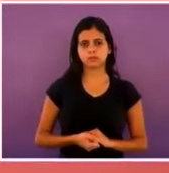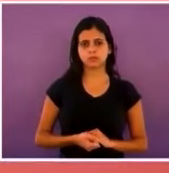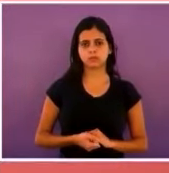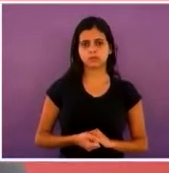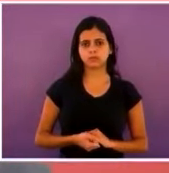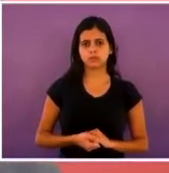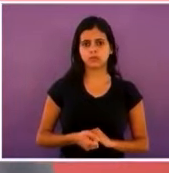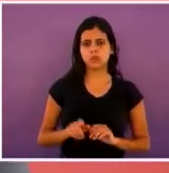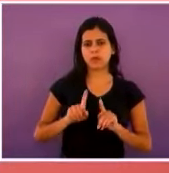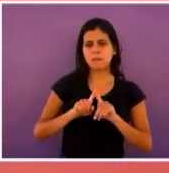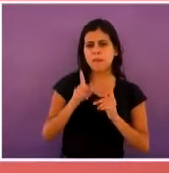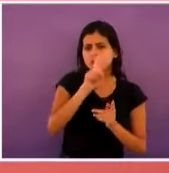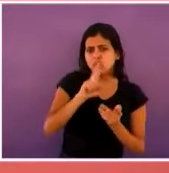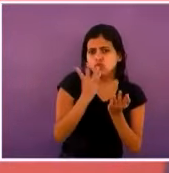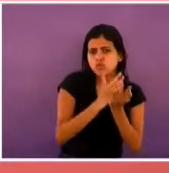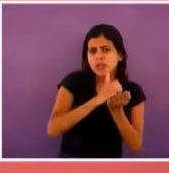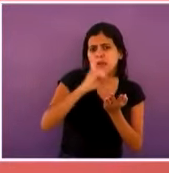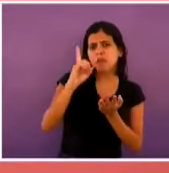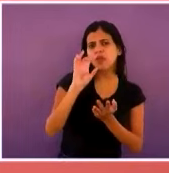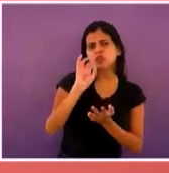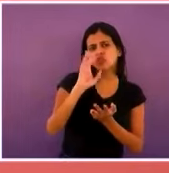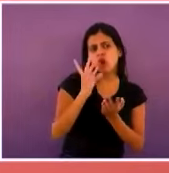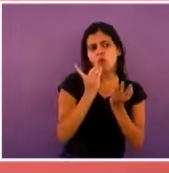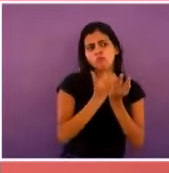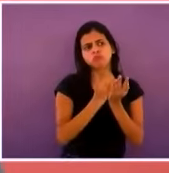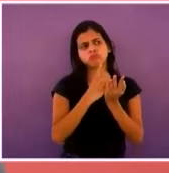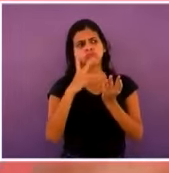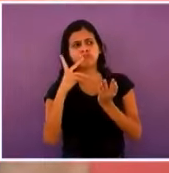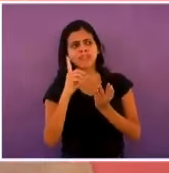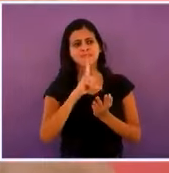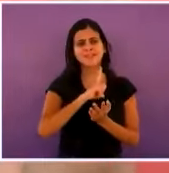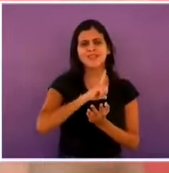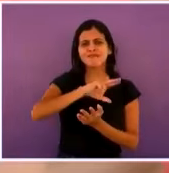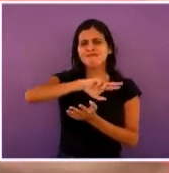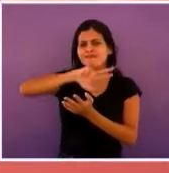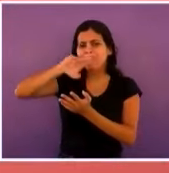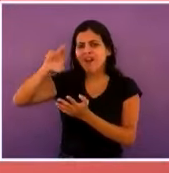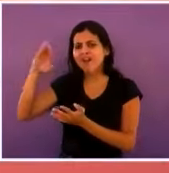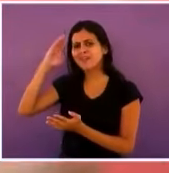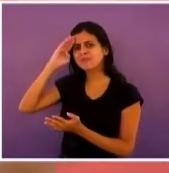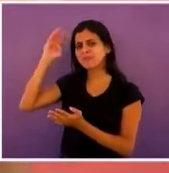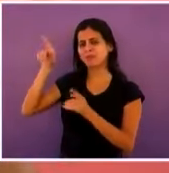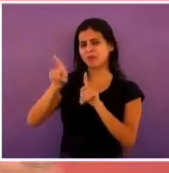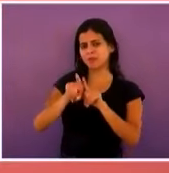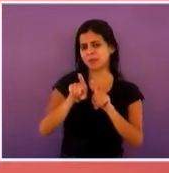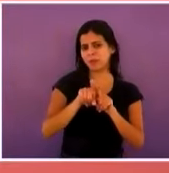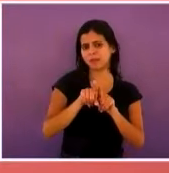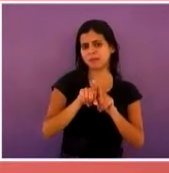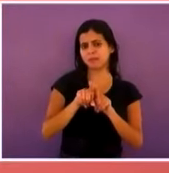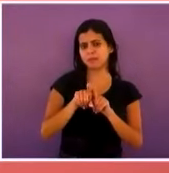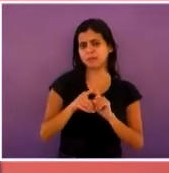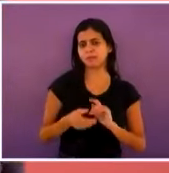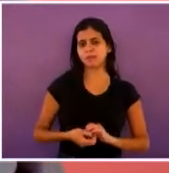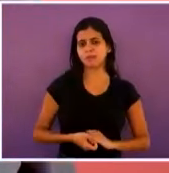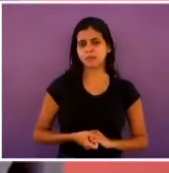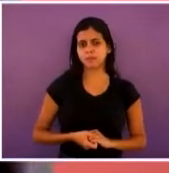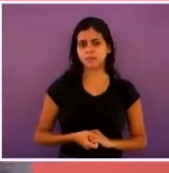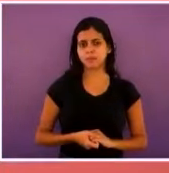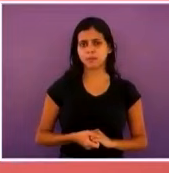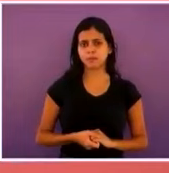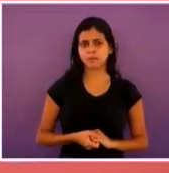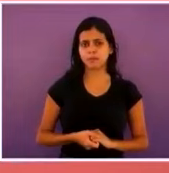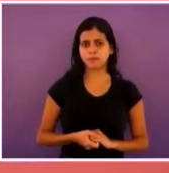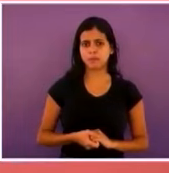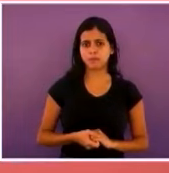somente como uma entre muitas autoridades. And always not the ultimate one. E sempre